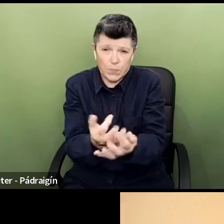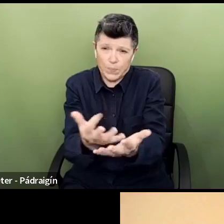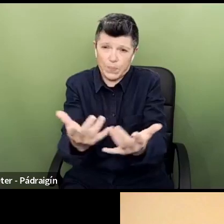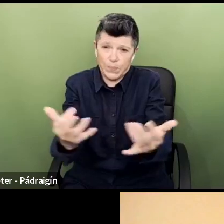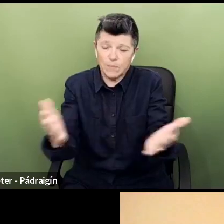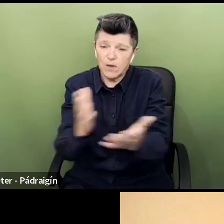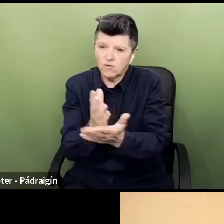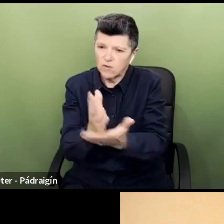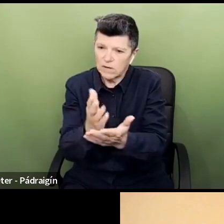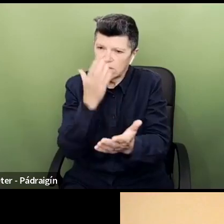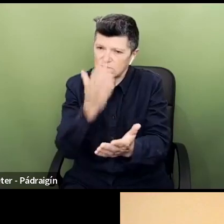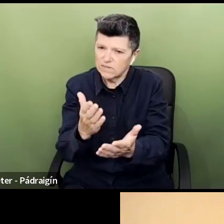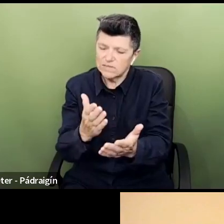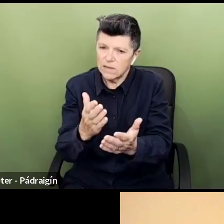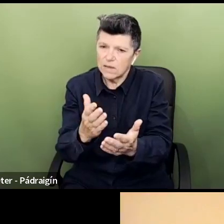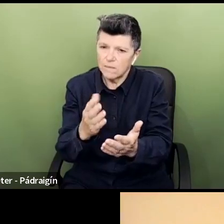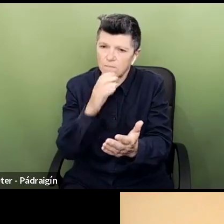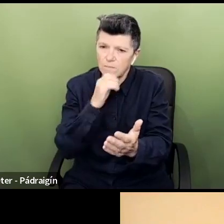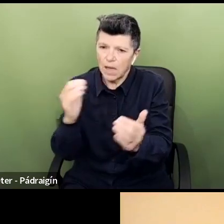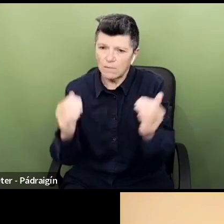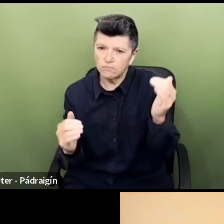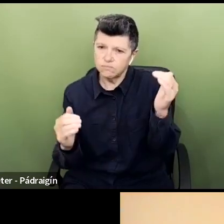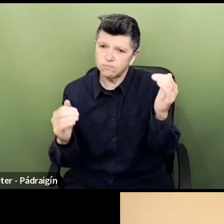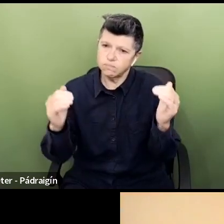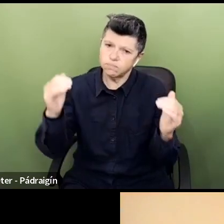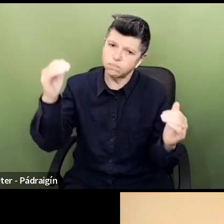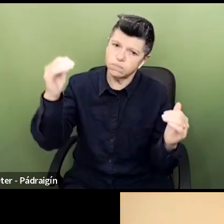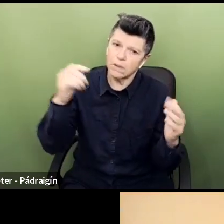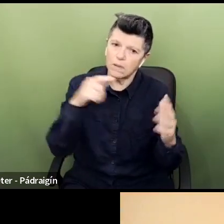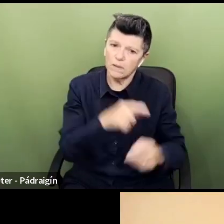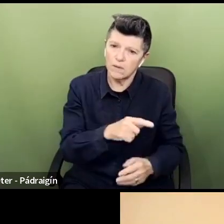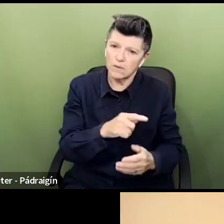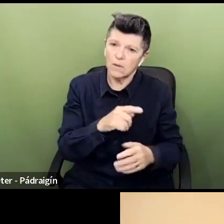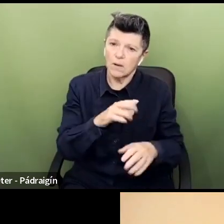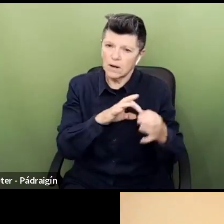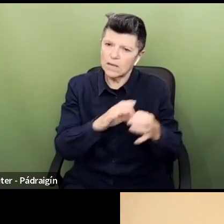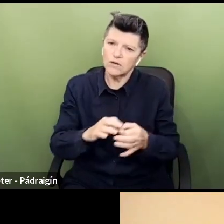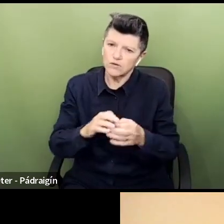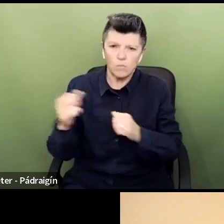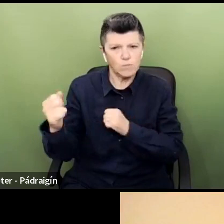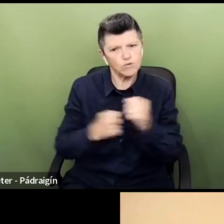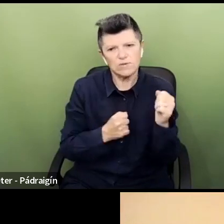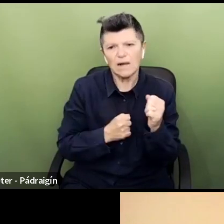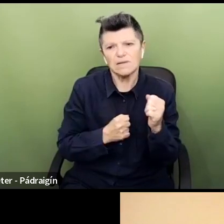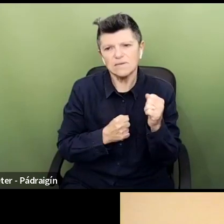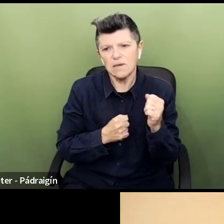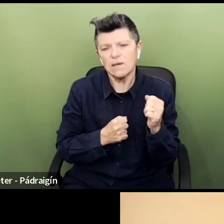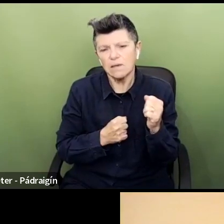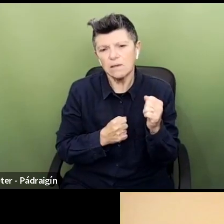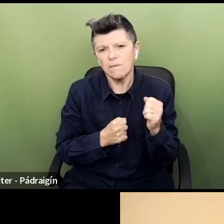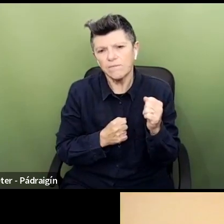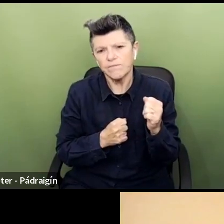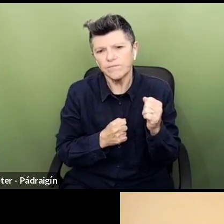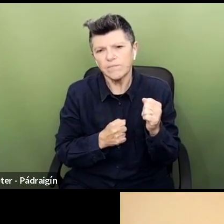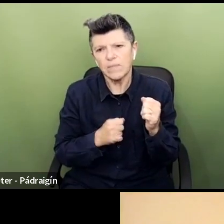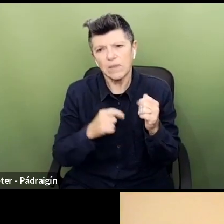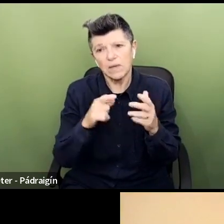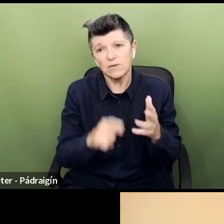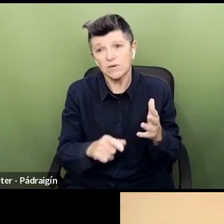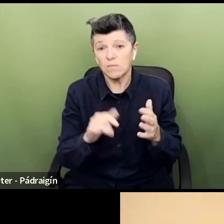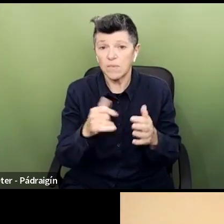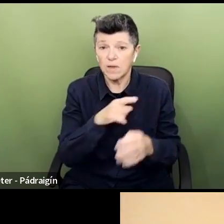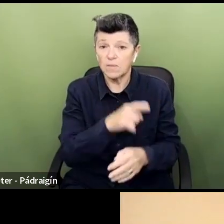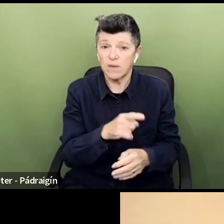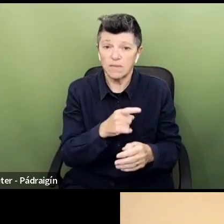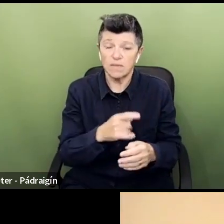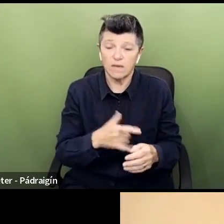of the brutality of repressions. So maybe that also kind of accounts for how free they feel to sort